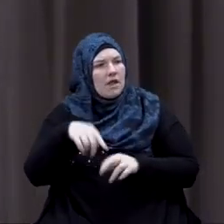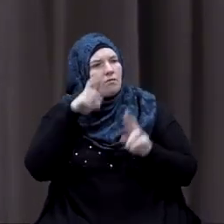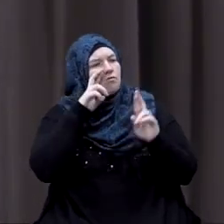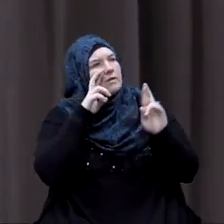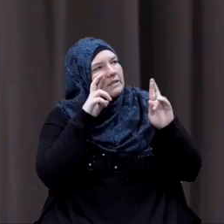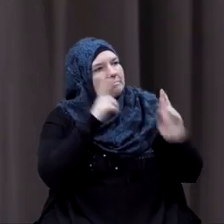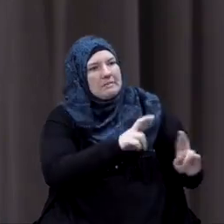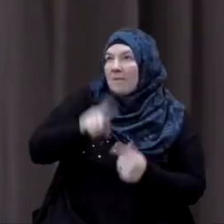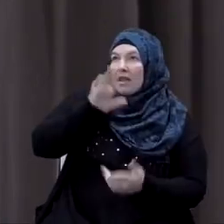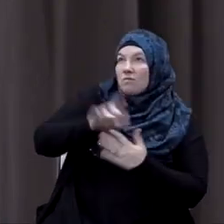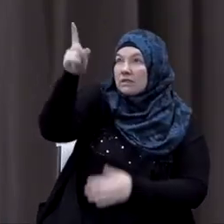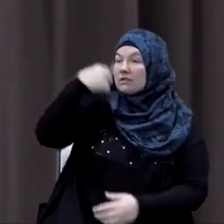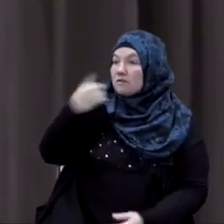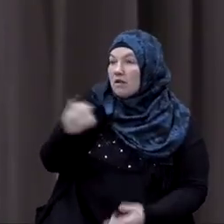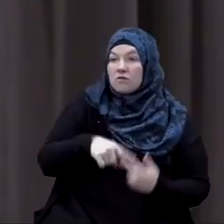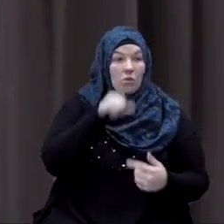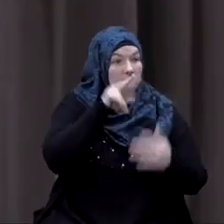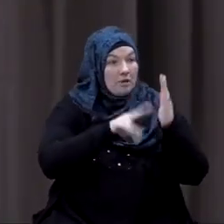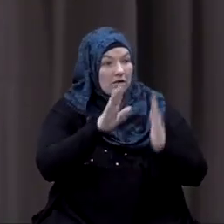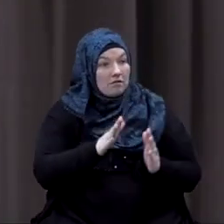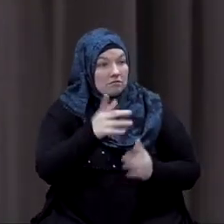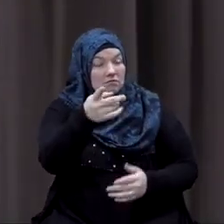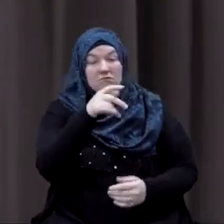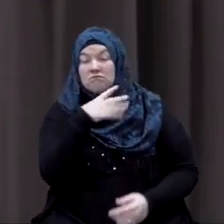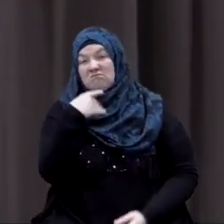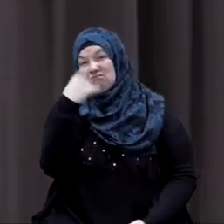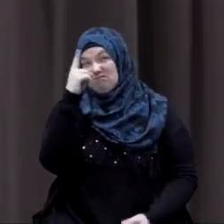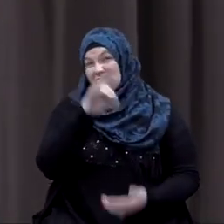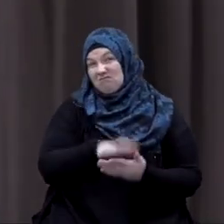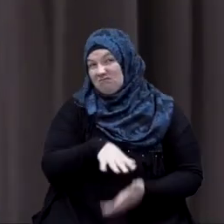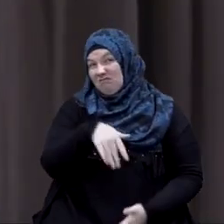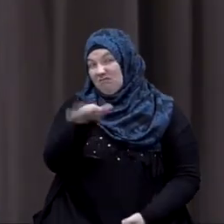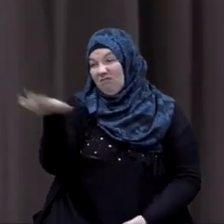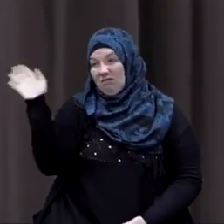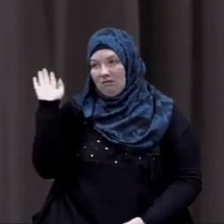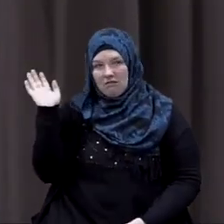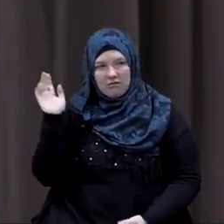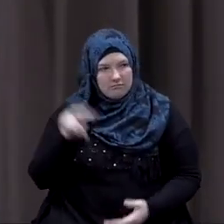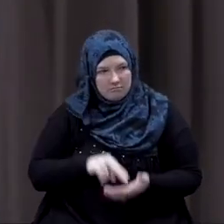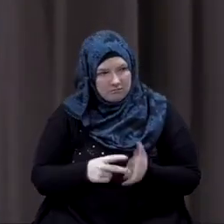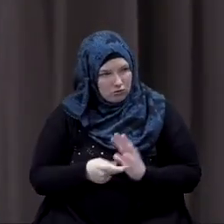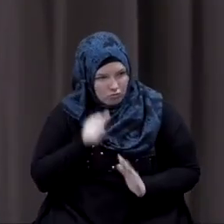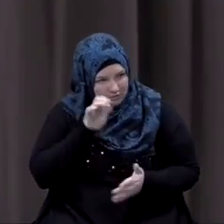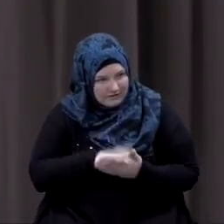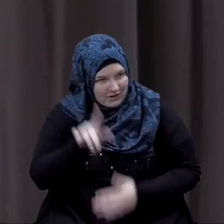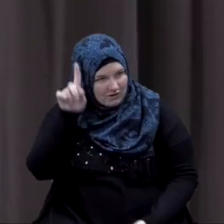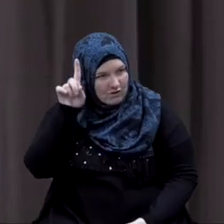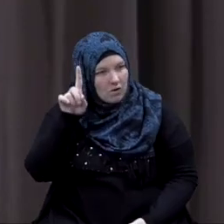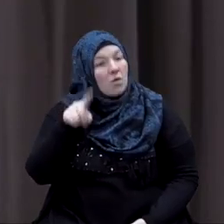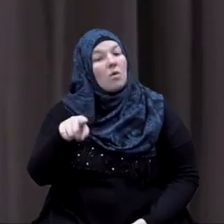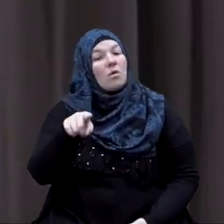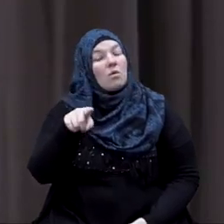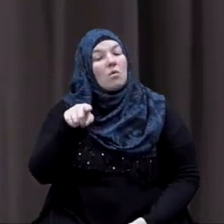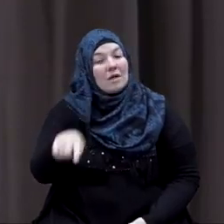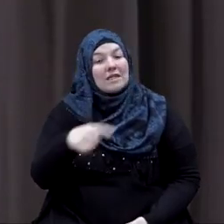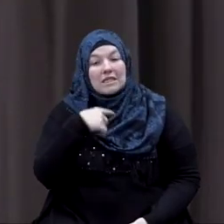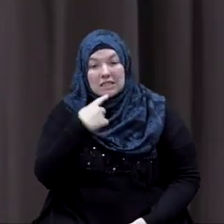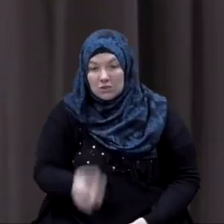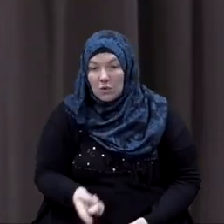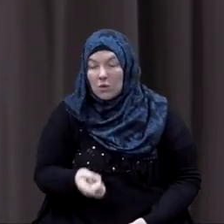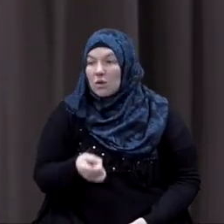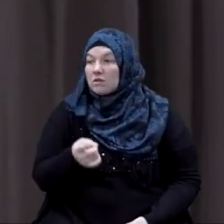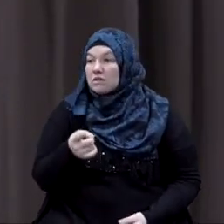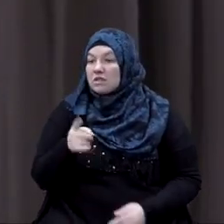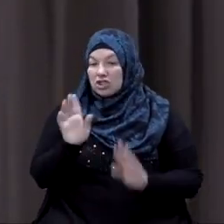words. We need our children to get used to be told no, and